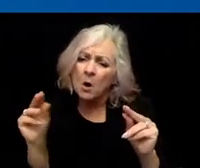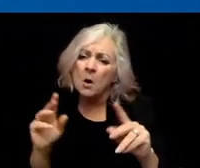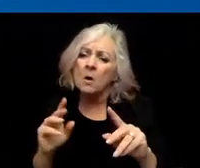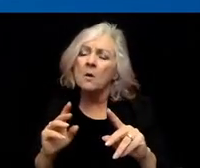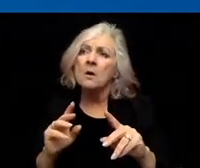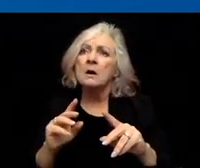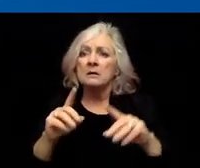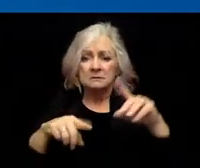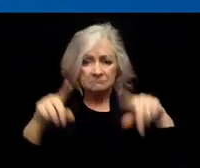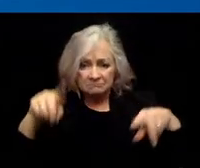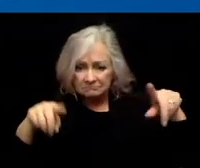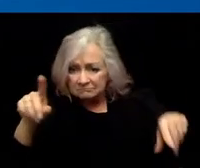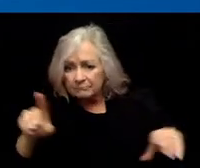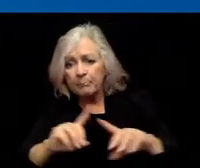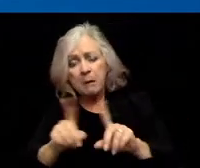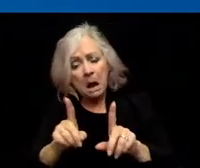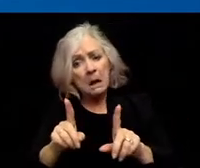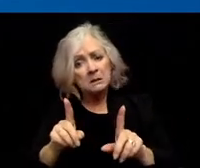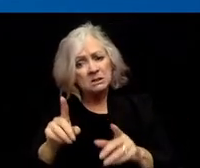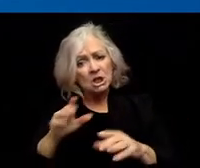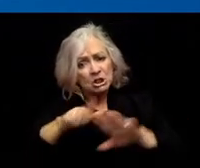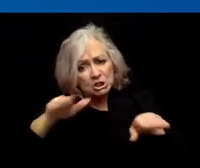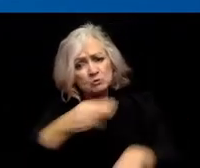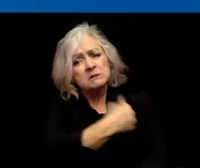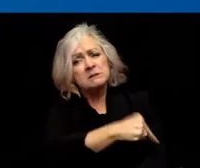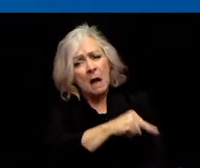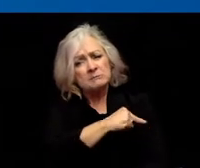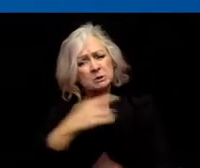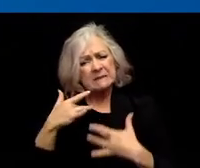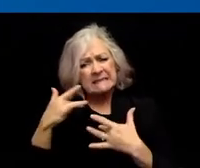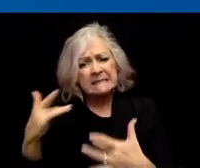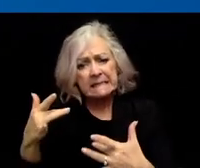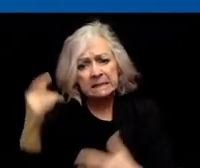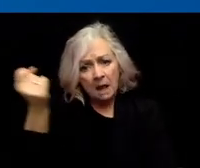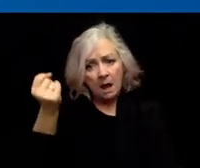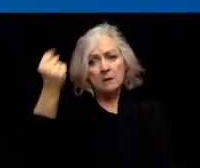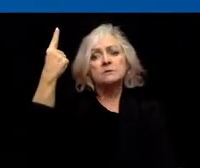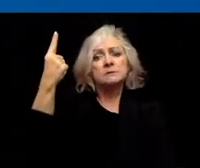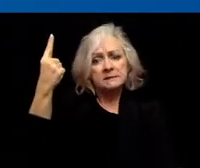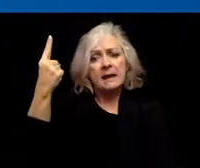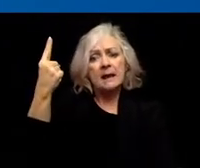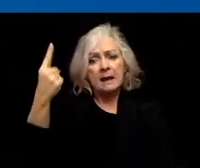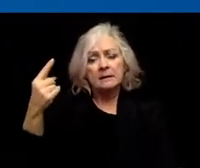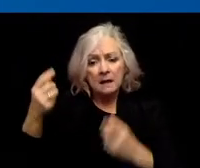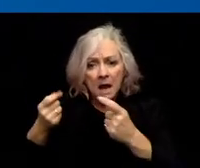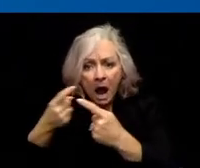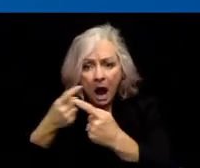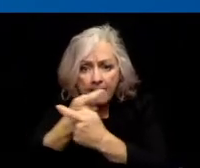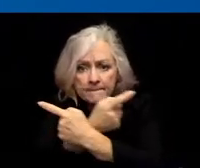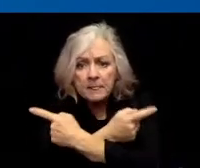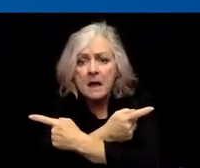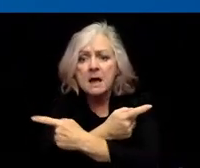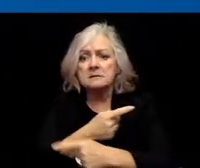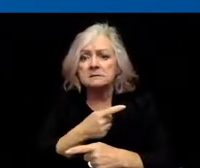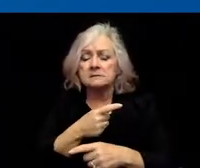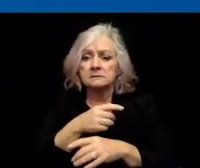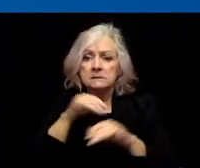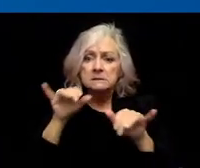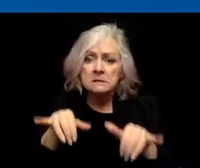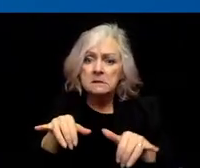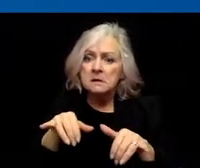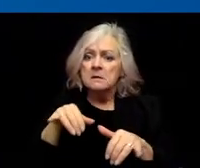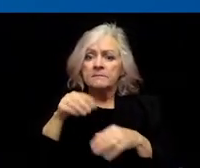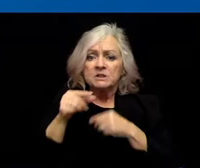varies from place to place, but they kind of get it. They kind of understand the complex nature of genetic